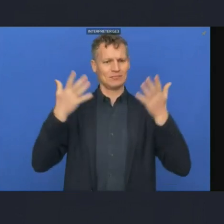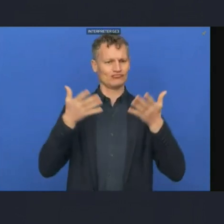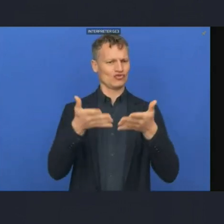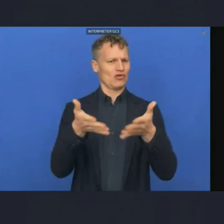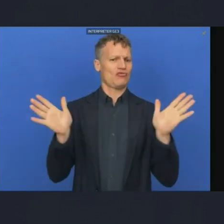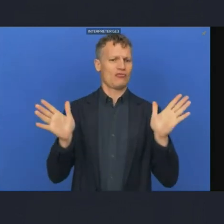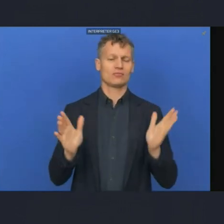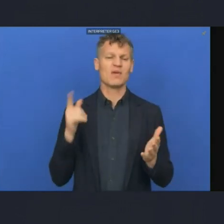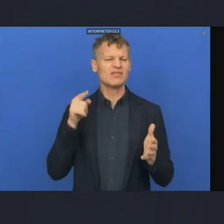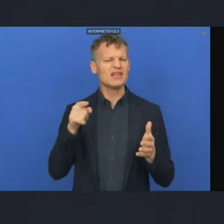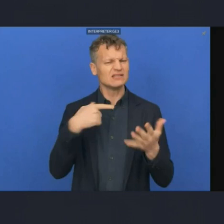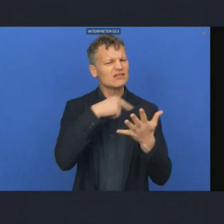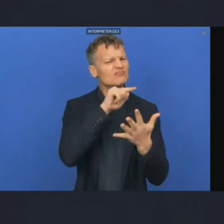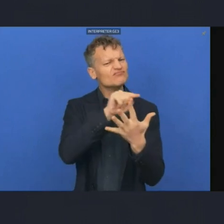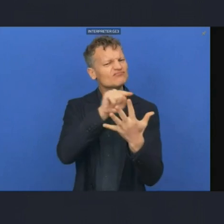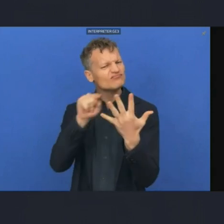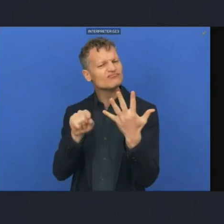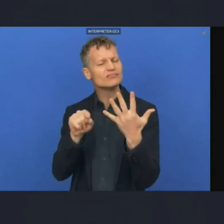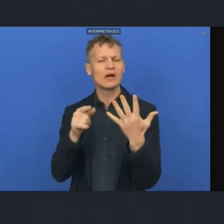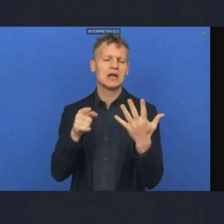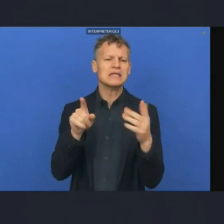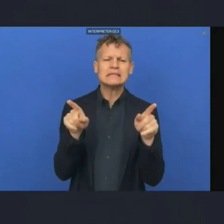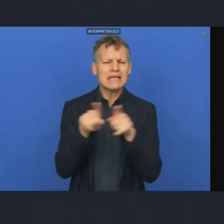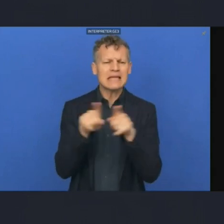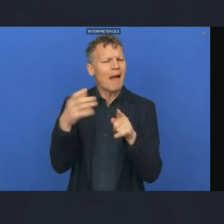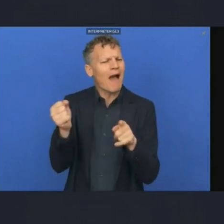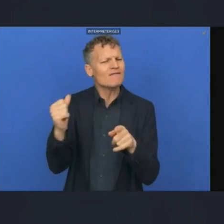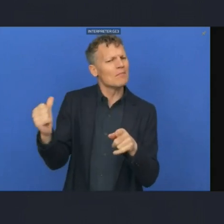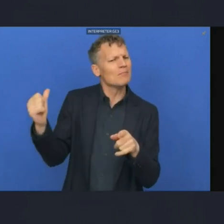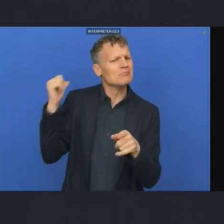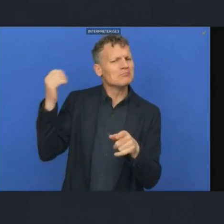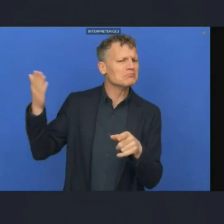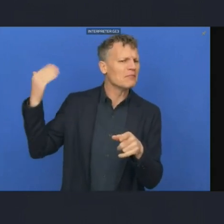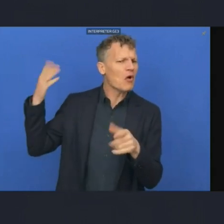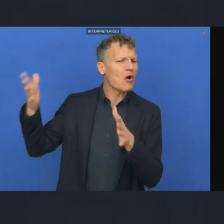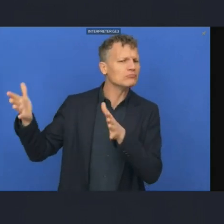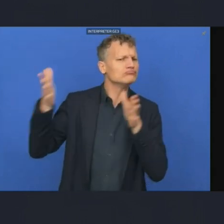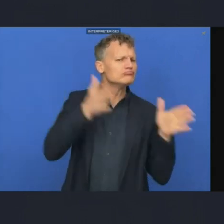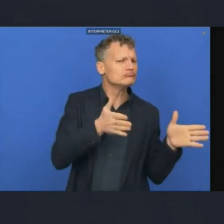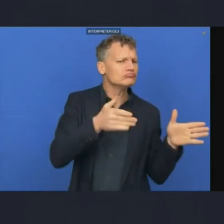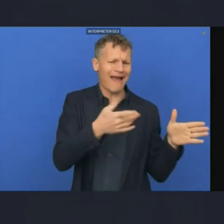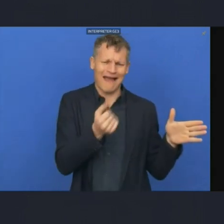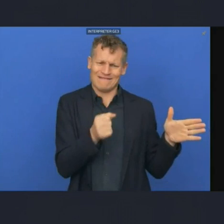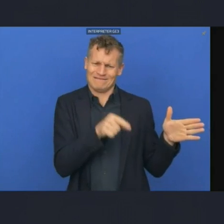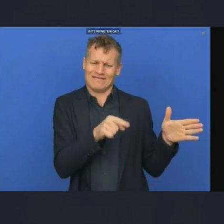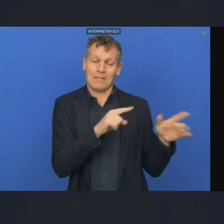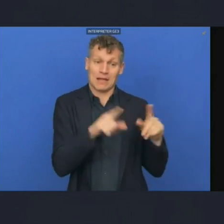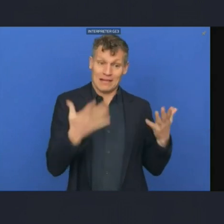were, in a way, there in the past generation of program, but an important evolution is now that there is